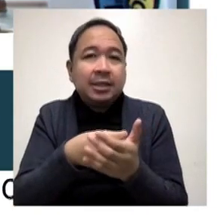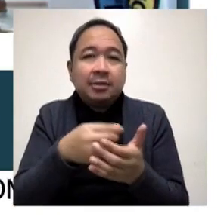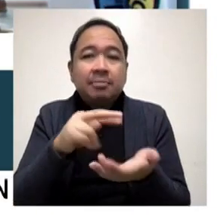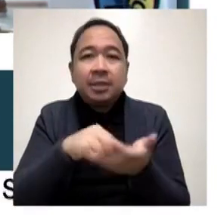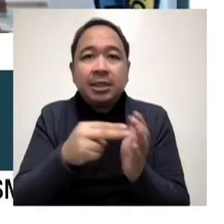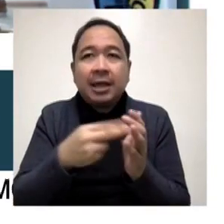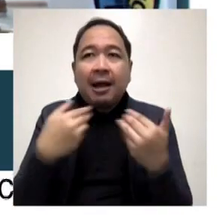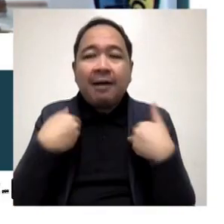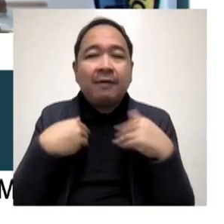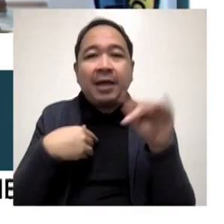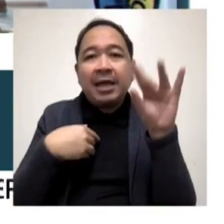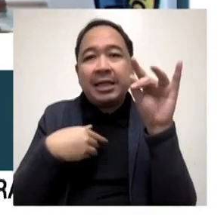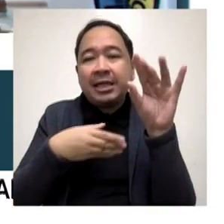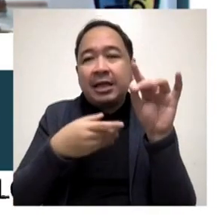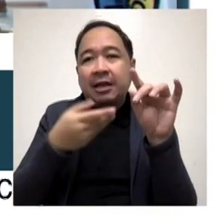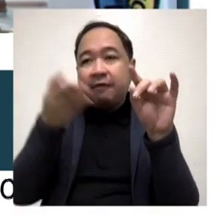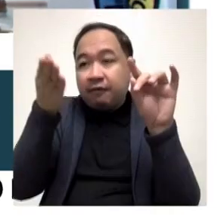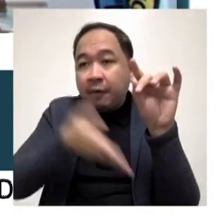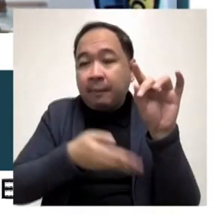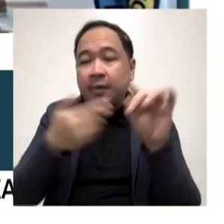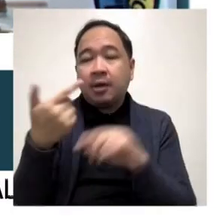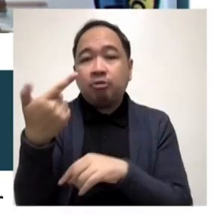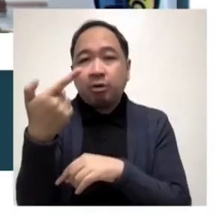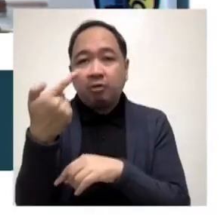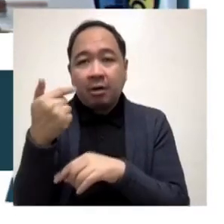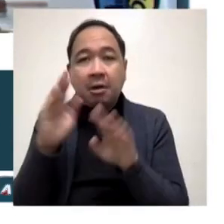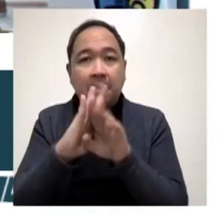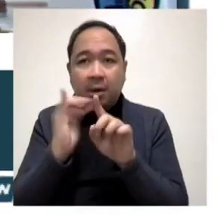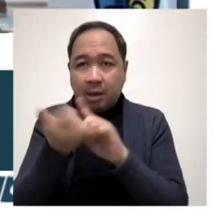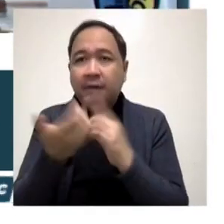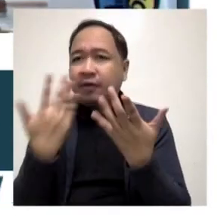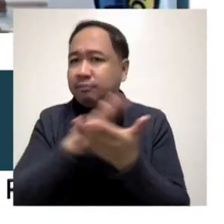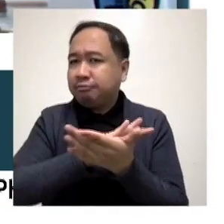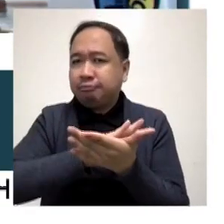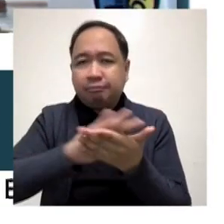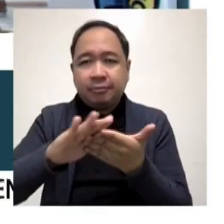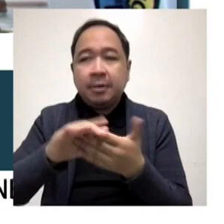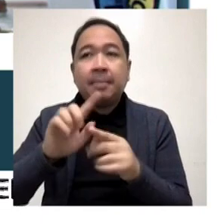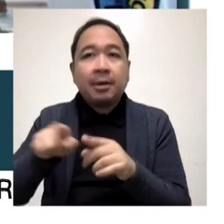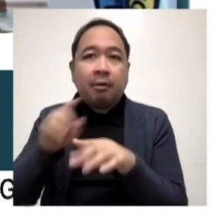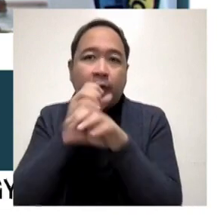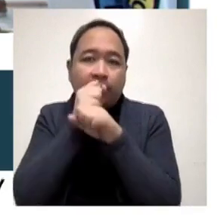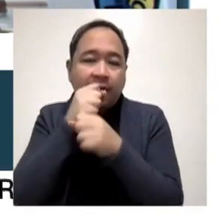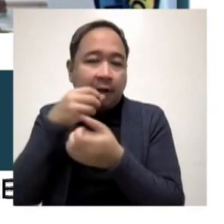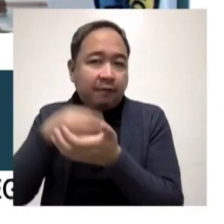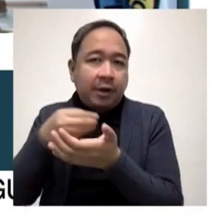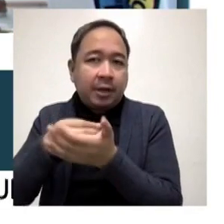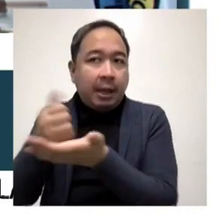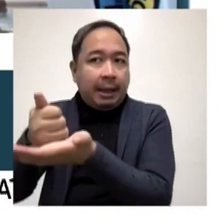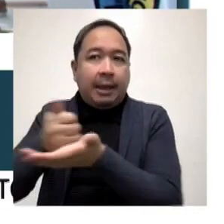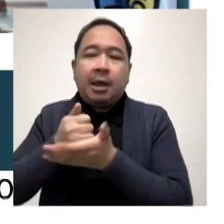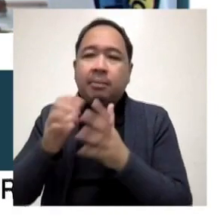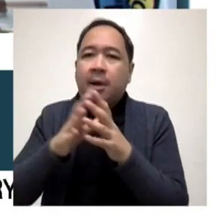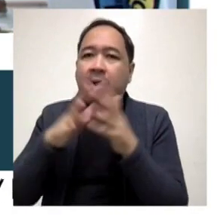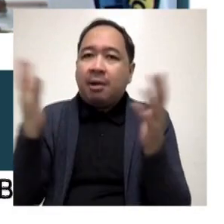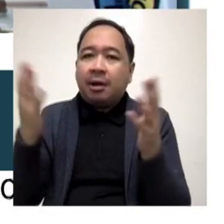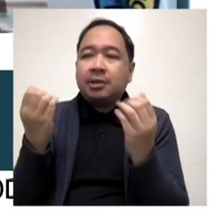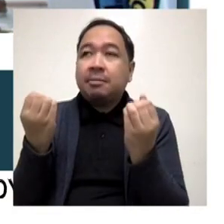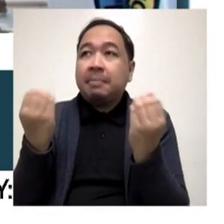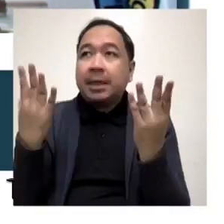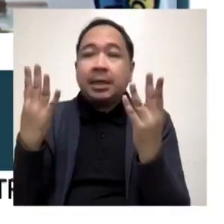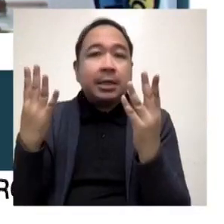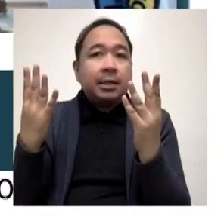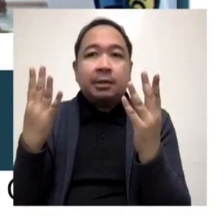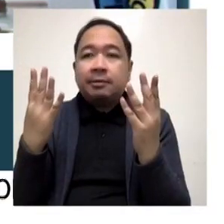out of 21 barangays drug cleared. The confidential funds really helps us a lot because there are a lot of operations that we